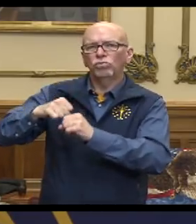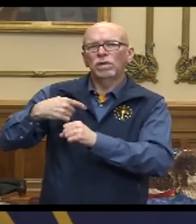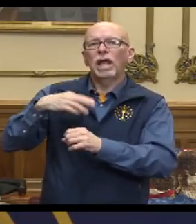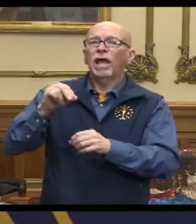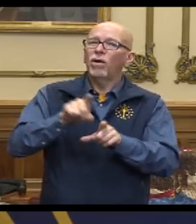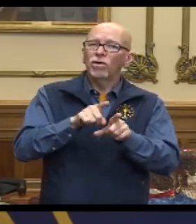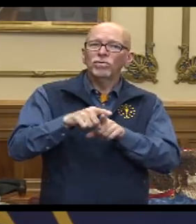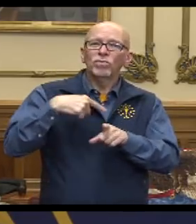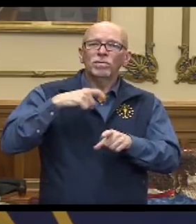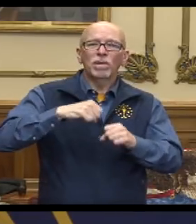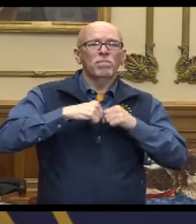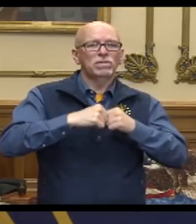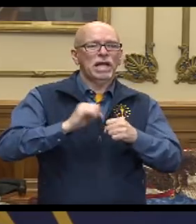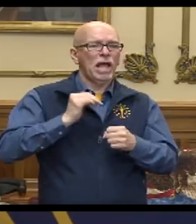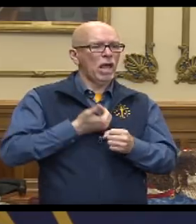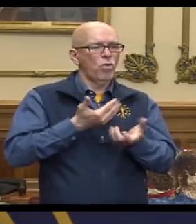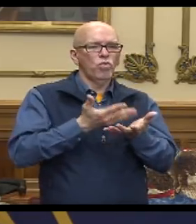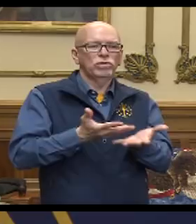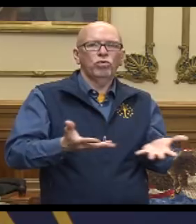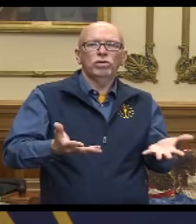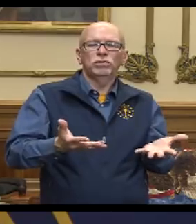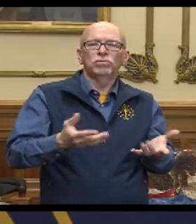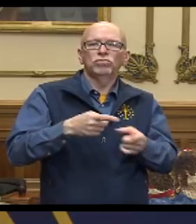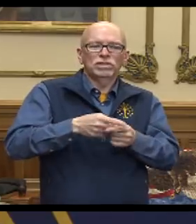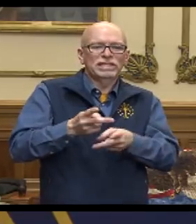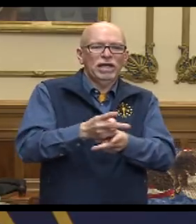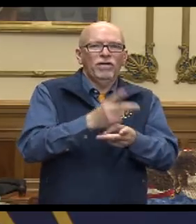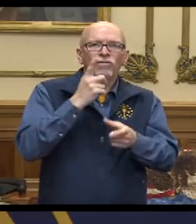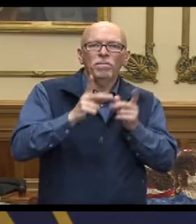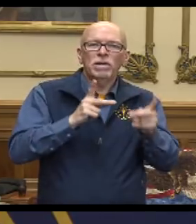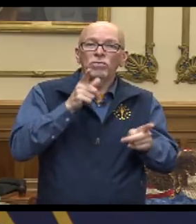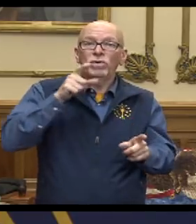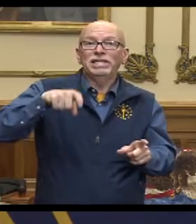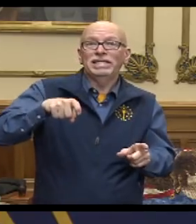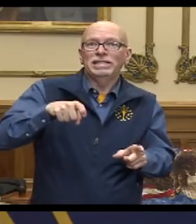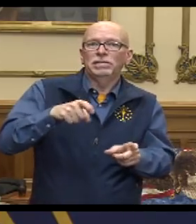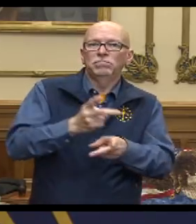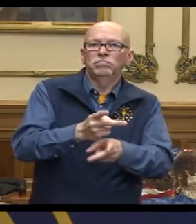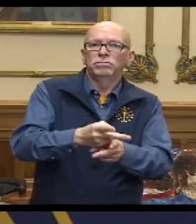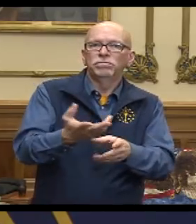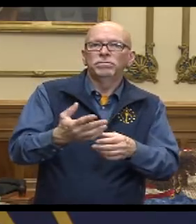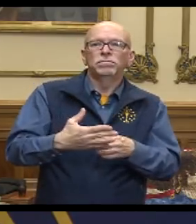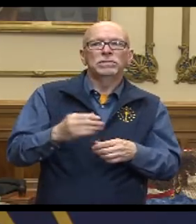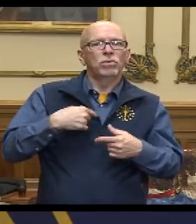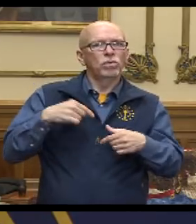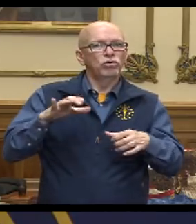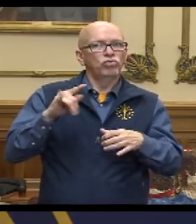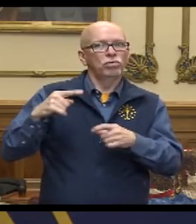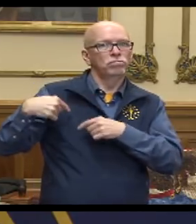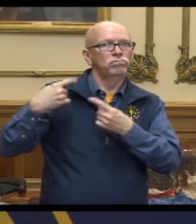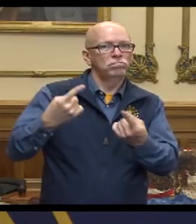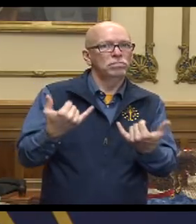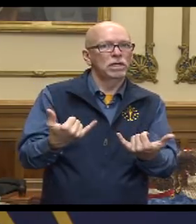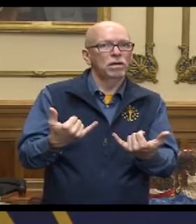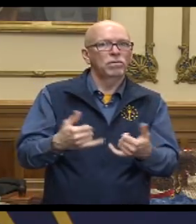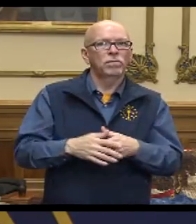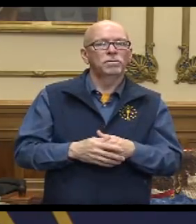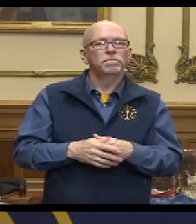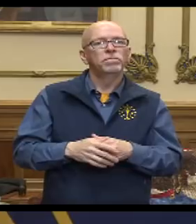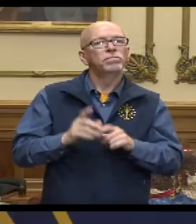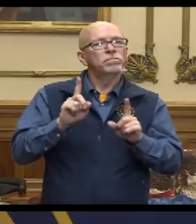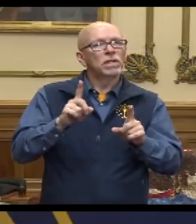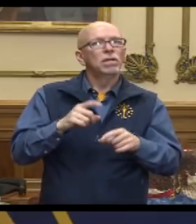the resources that care for people in need. And we're doing that right now. However,